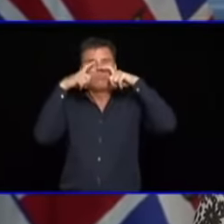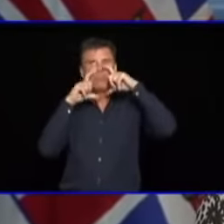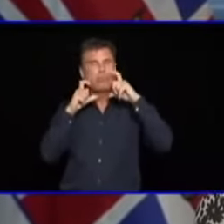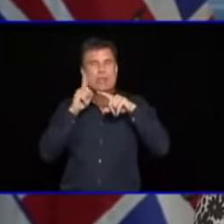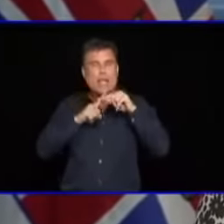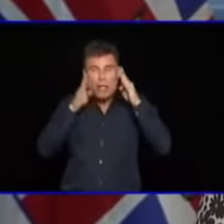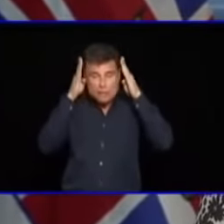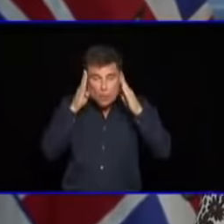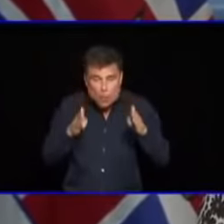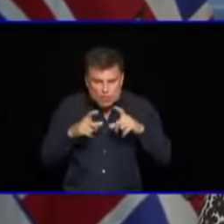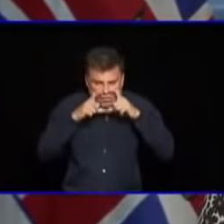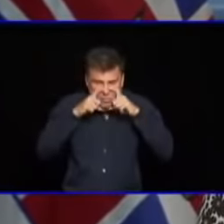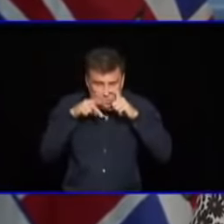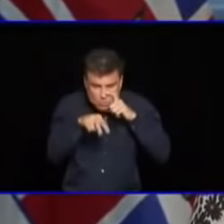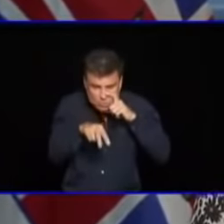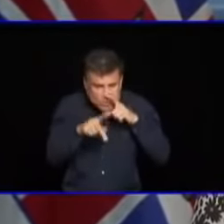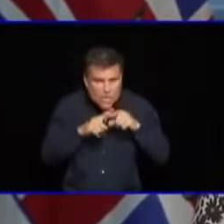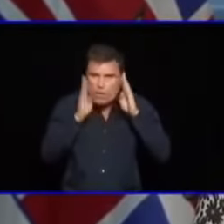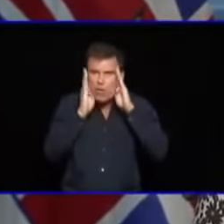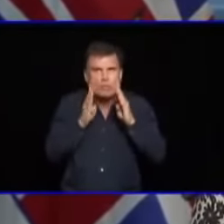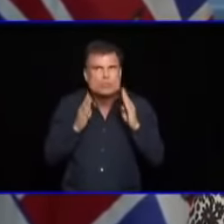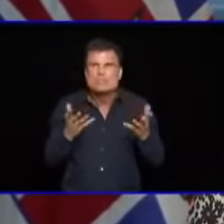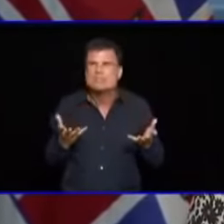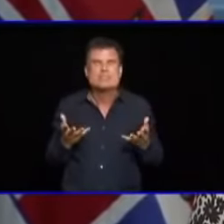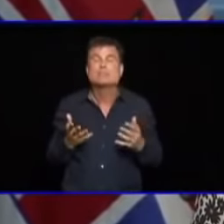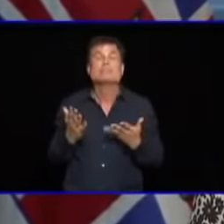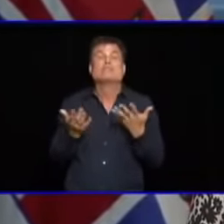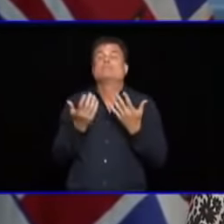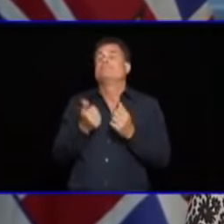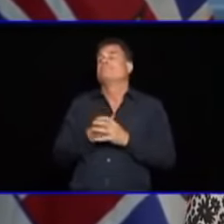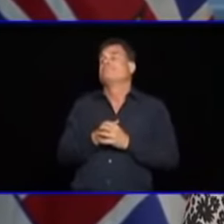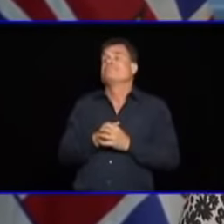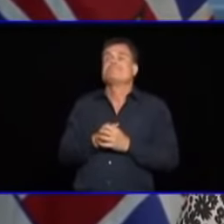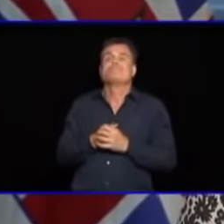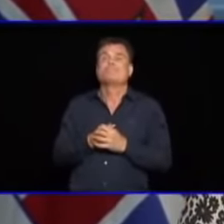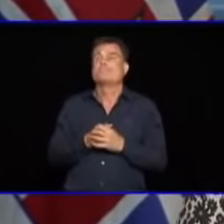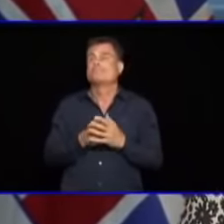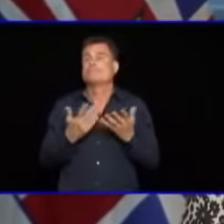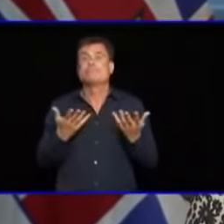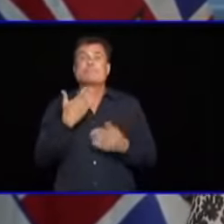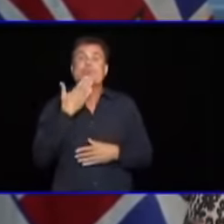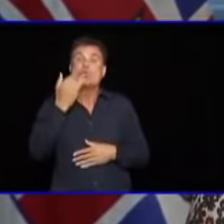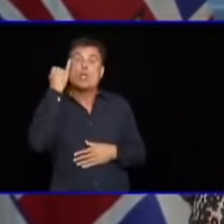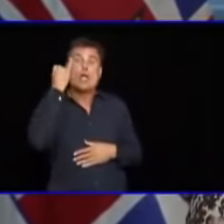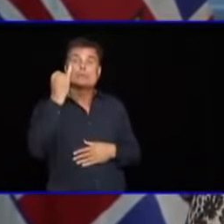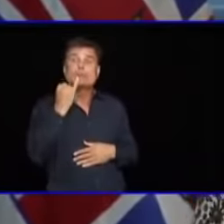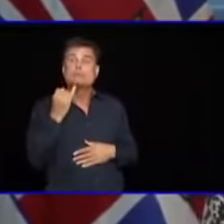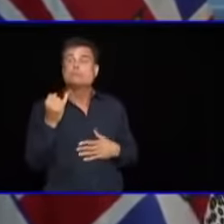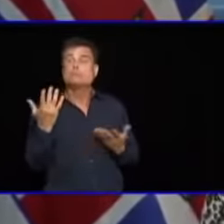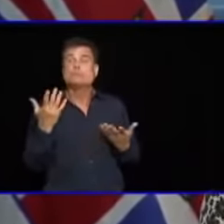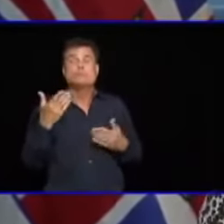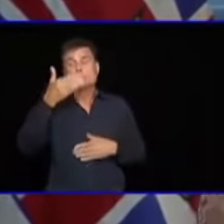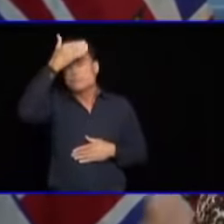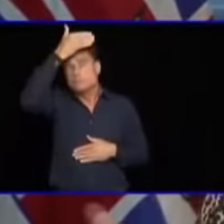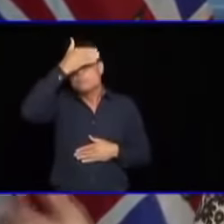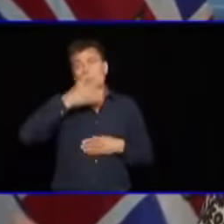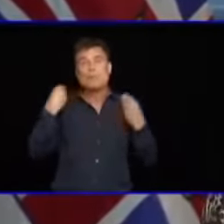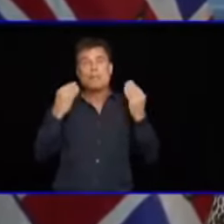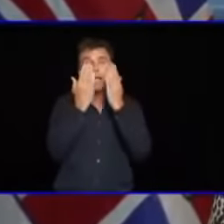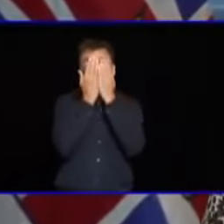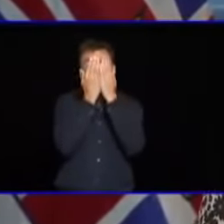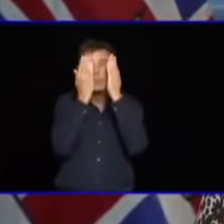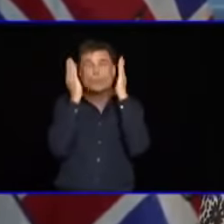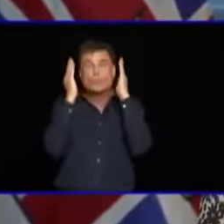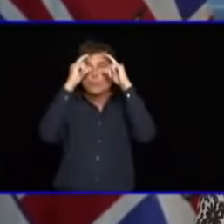sure that things like face shields are an option as well. But we also want to make sure we have those layers